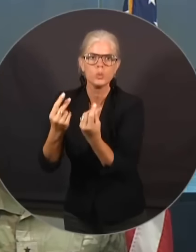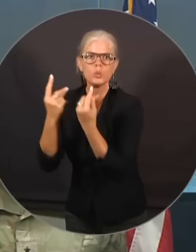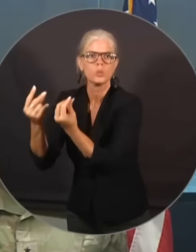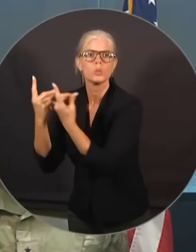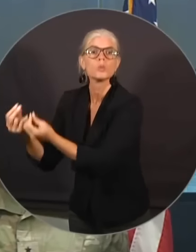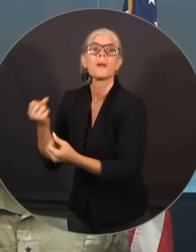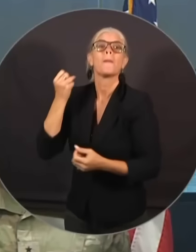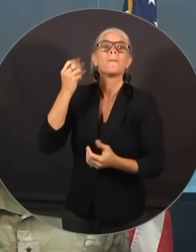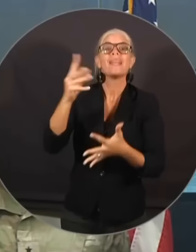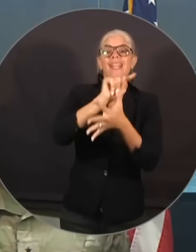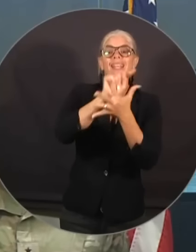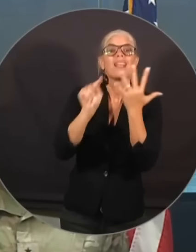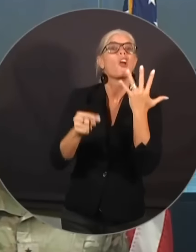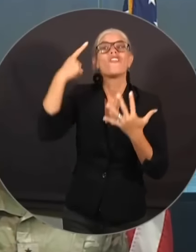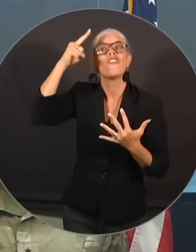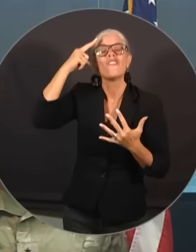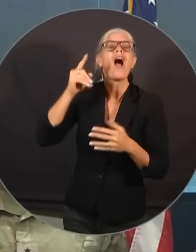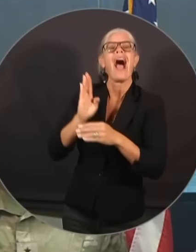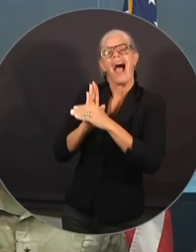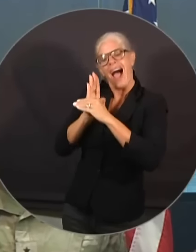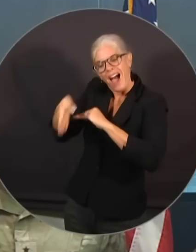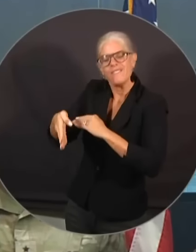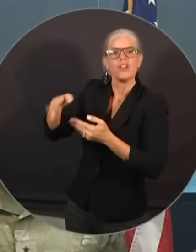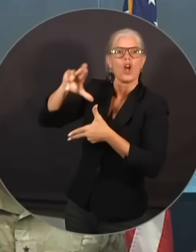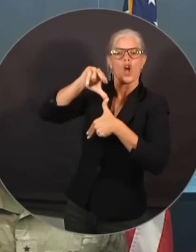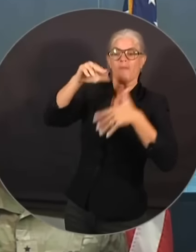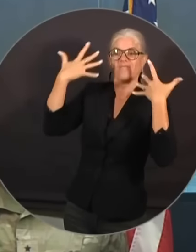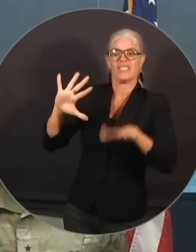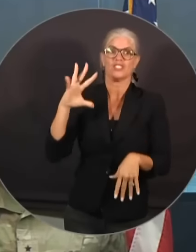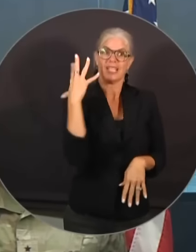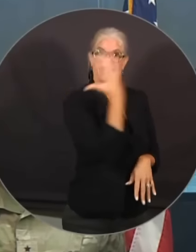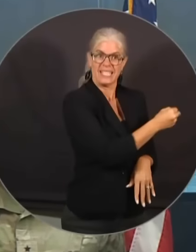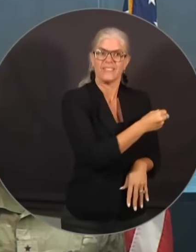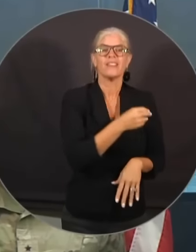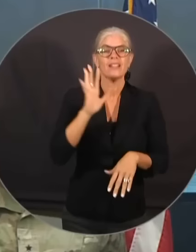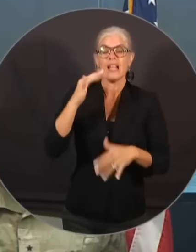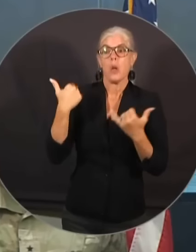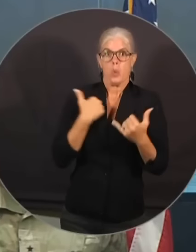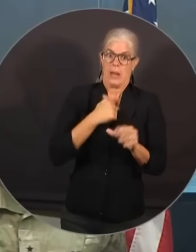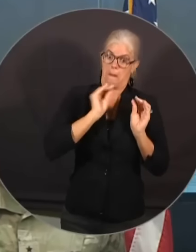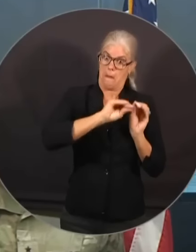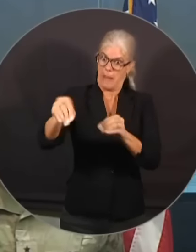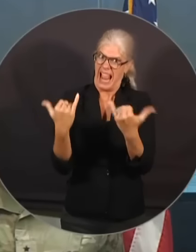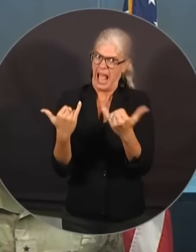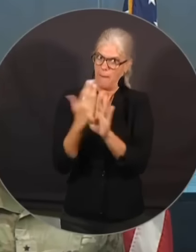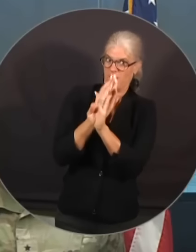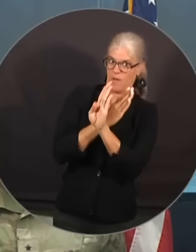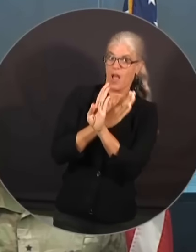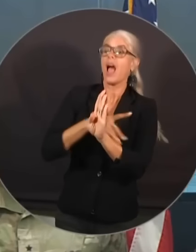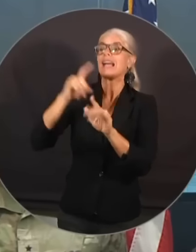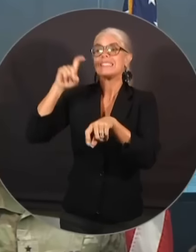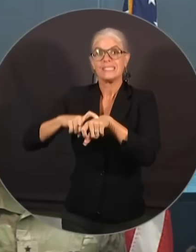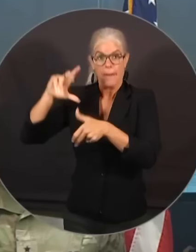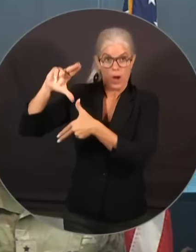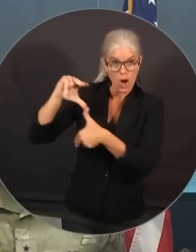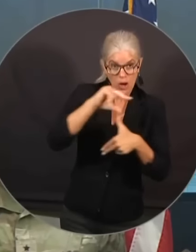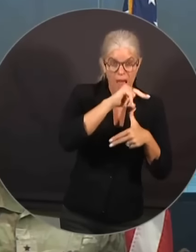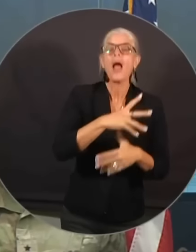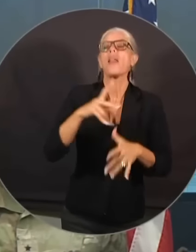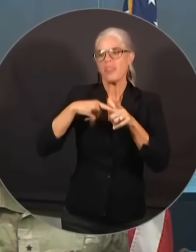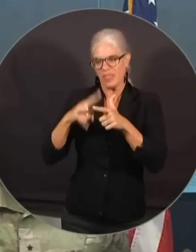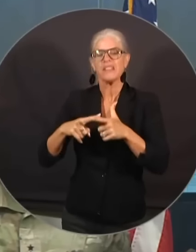resources rather than pre-landfall resources. We do have the linemen staged throughout the state. You have